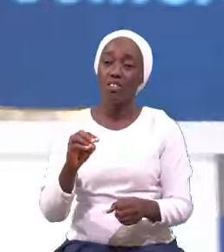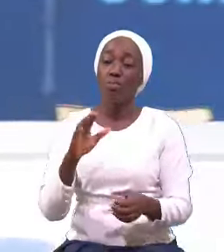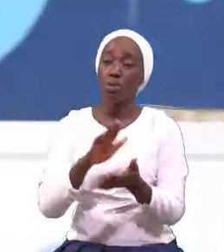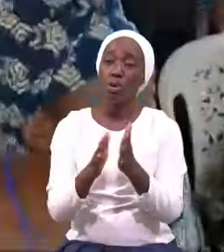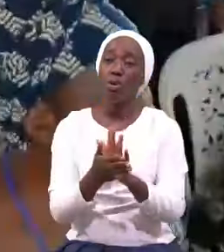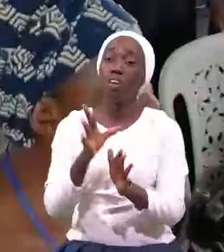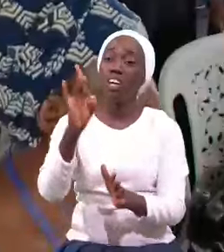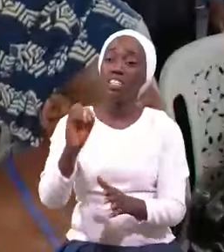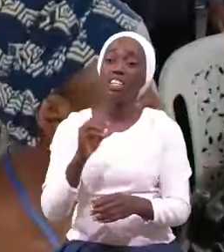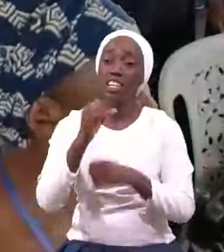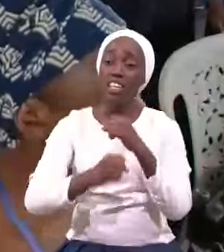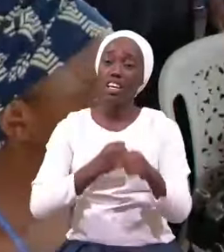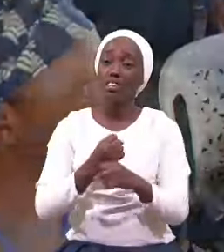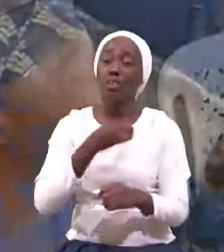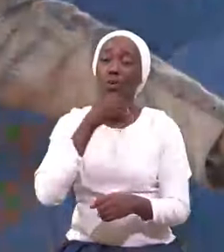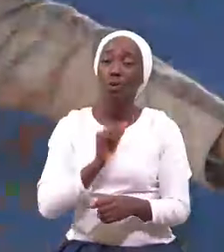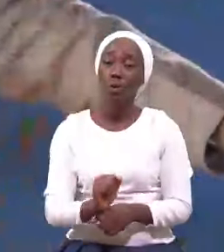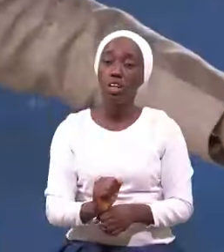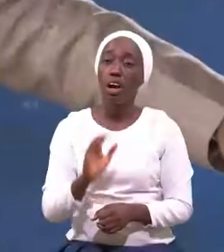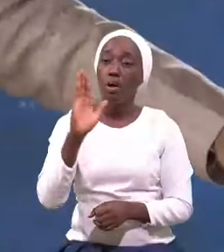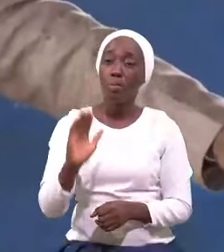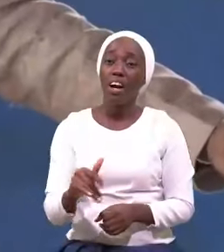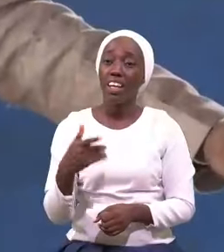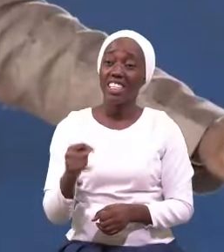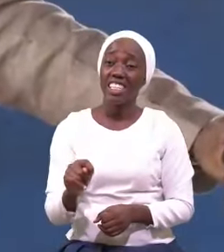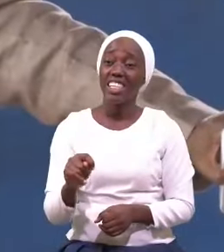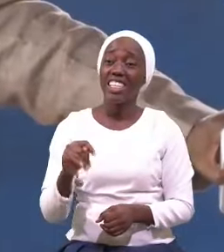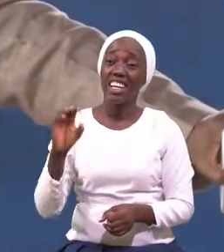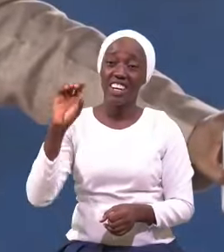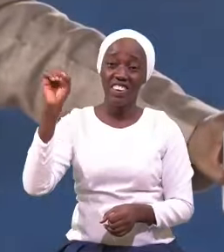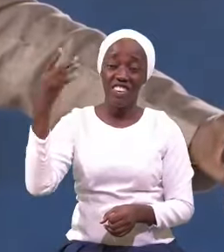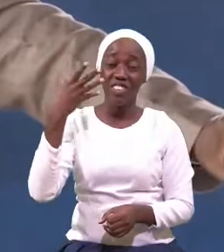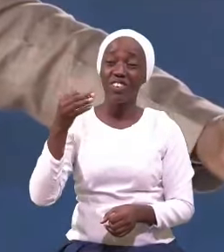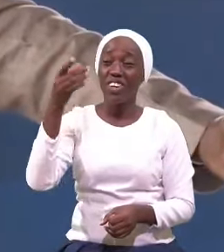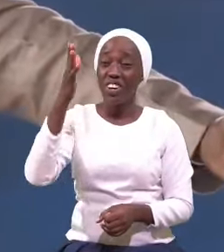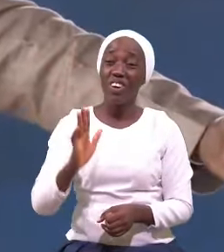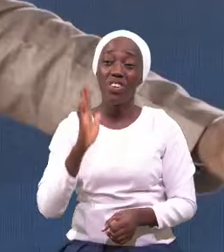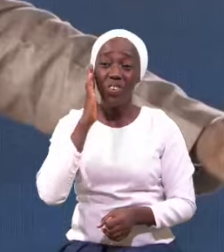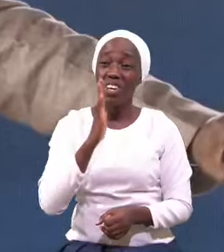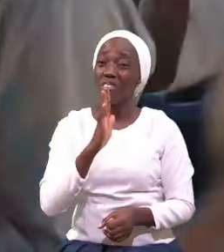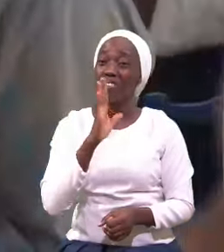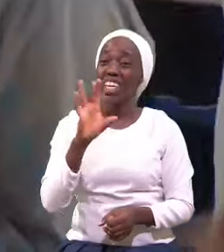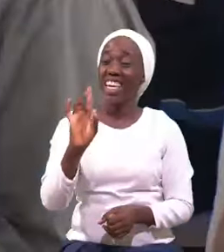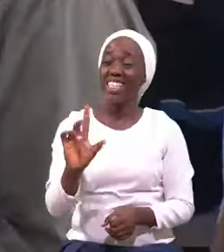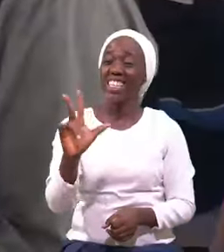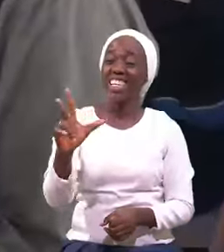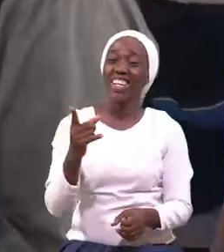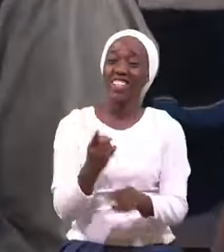80. By the grace of God, I'll be 83 just a few days' time.